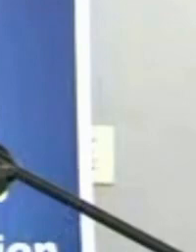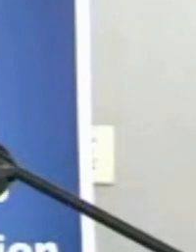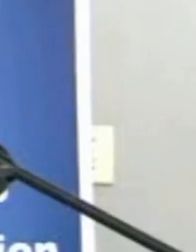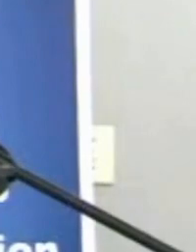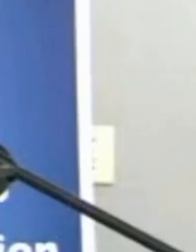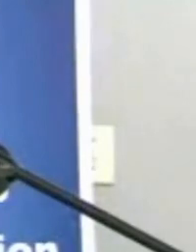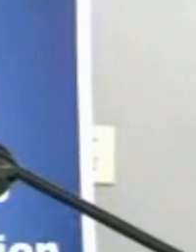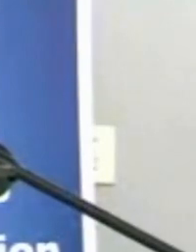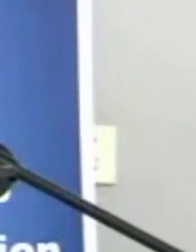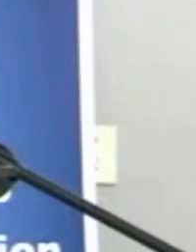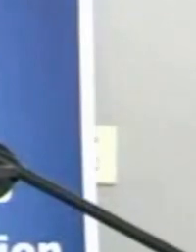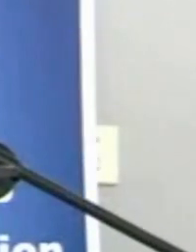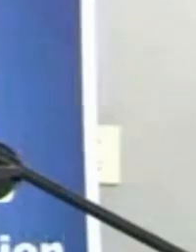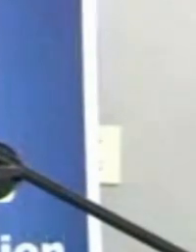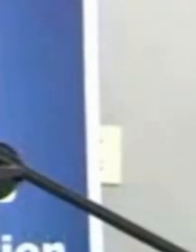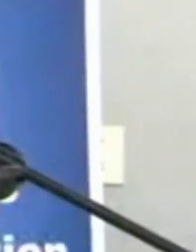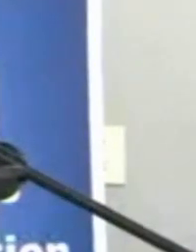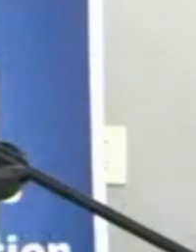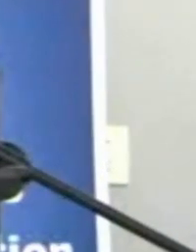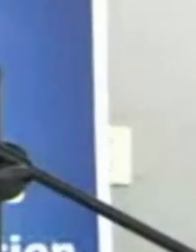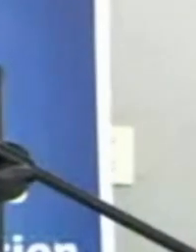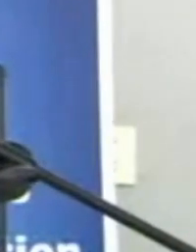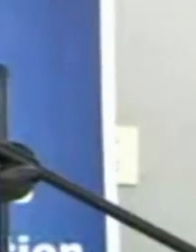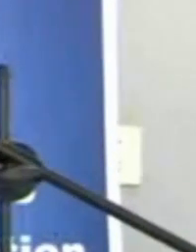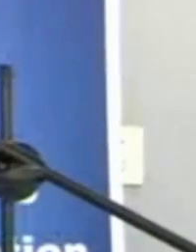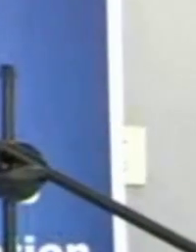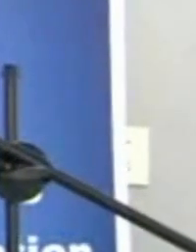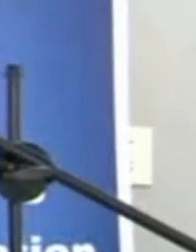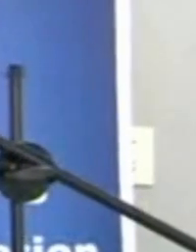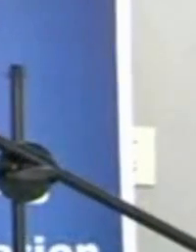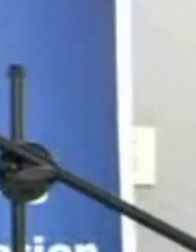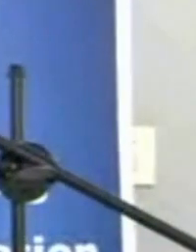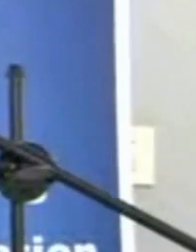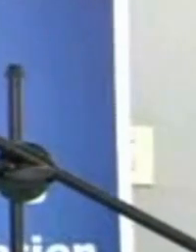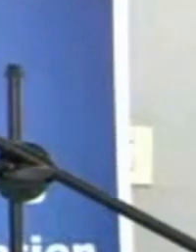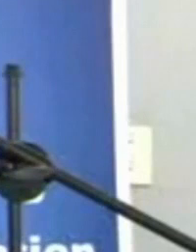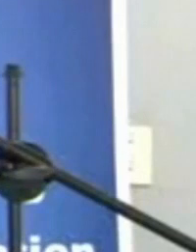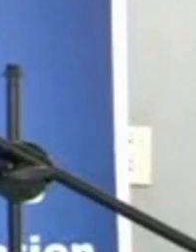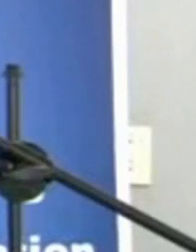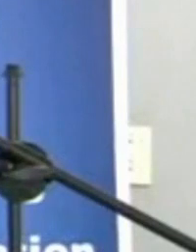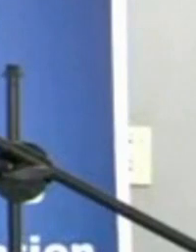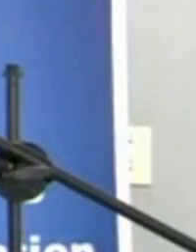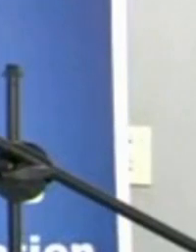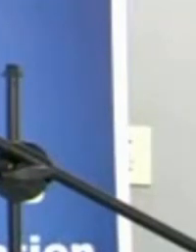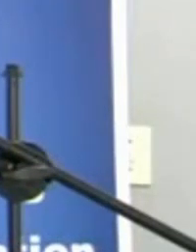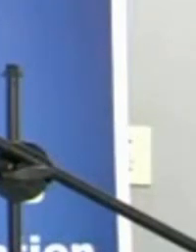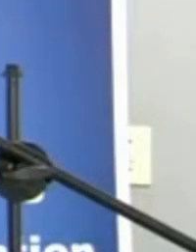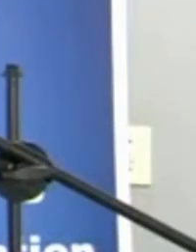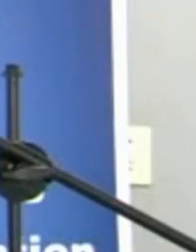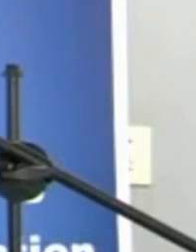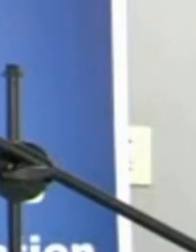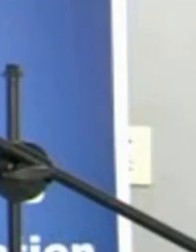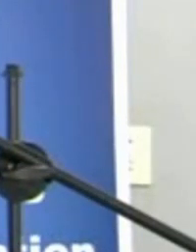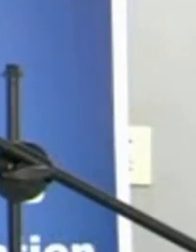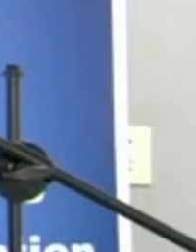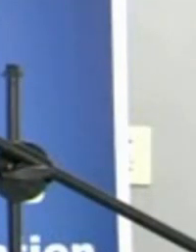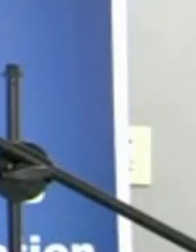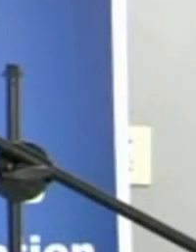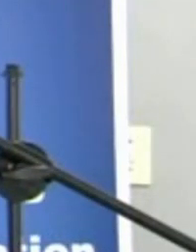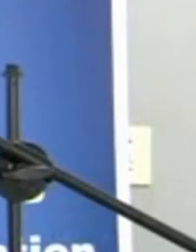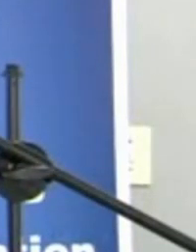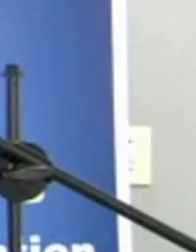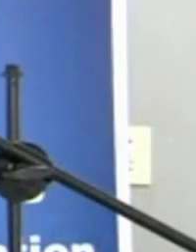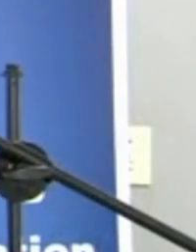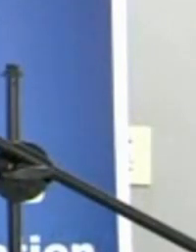1,952 applications. So almost 1,700 parents, their children will not be